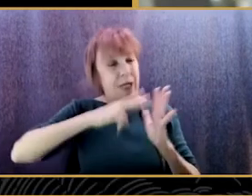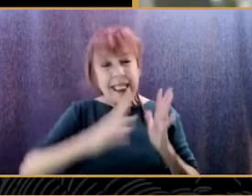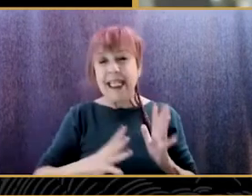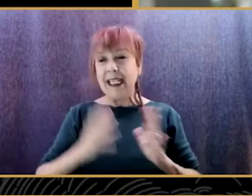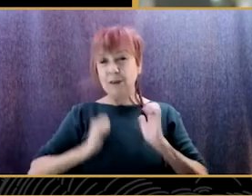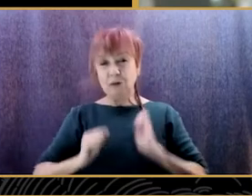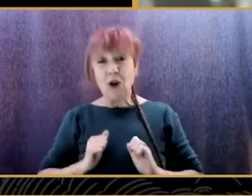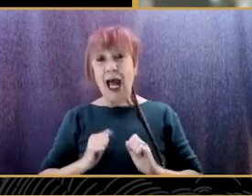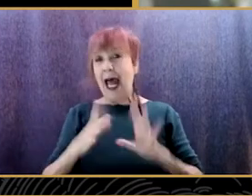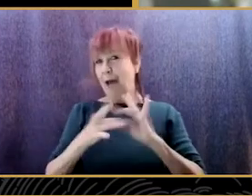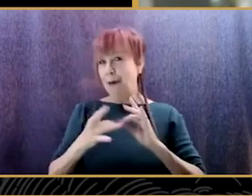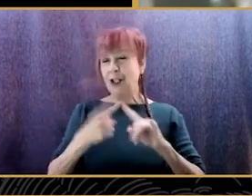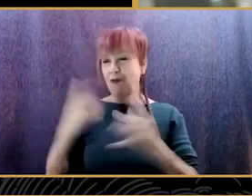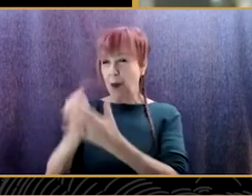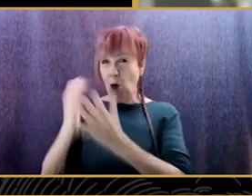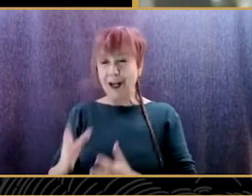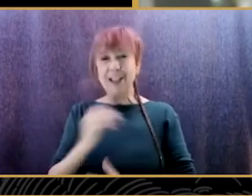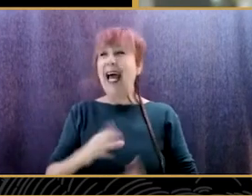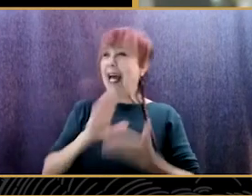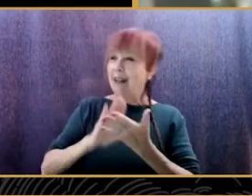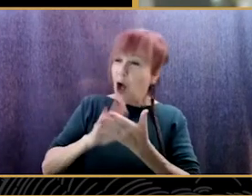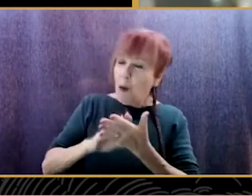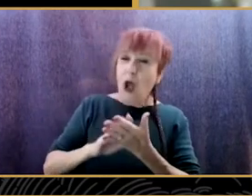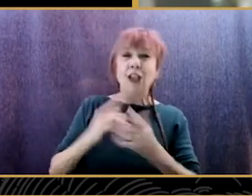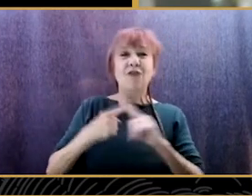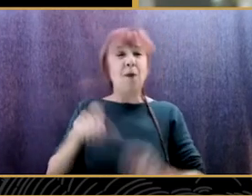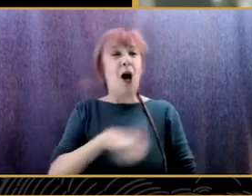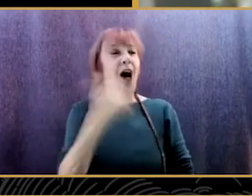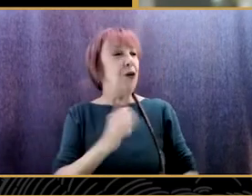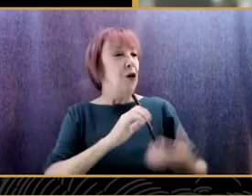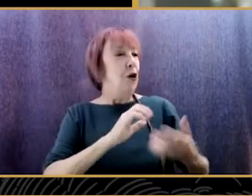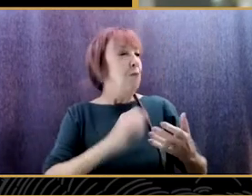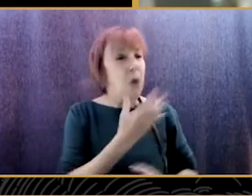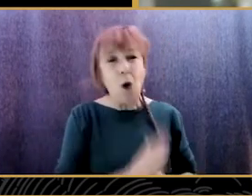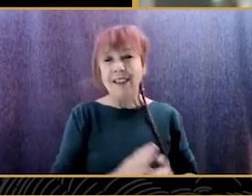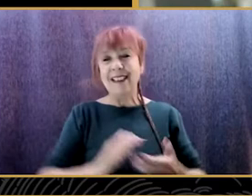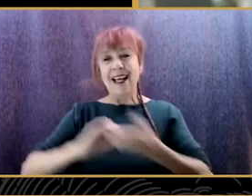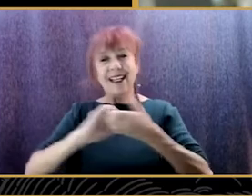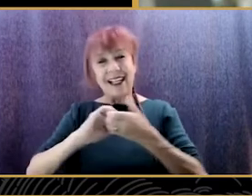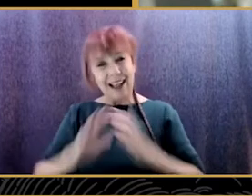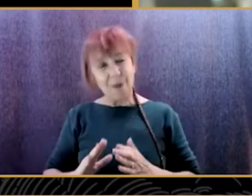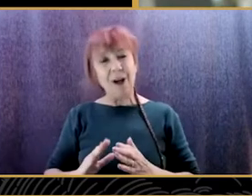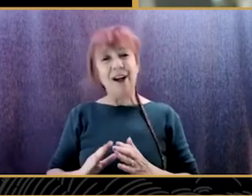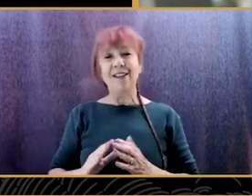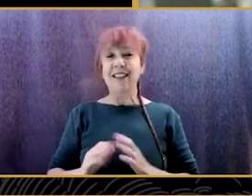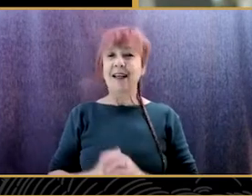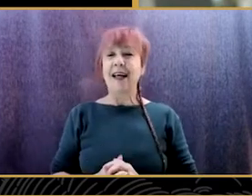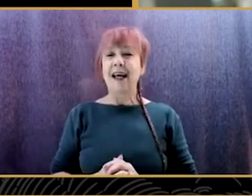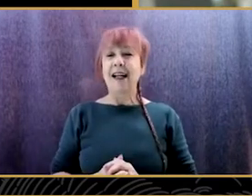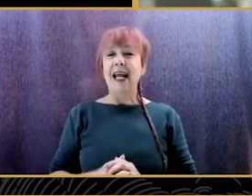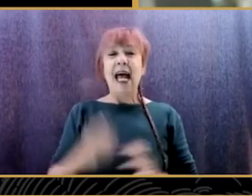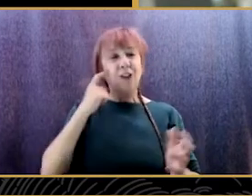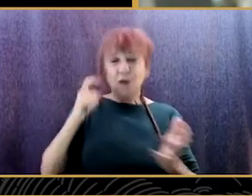readings and remarks from this year's winners as well as tributes from other poets, collaborators, and colleagues in